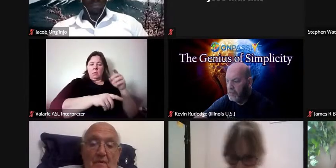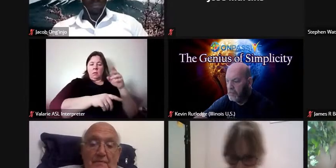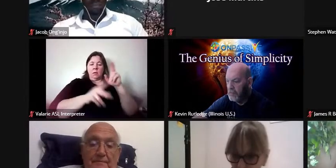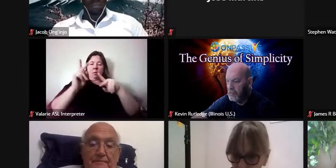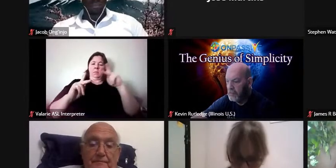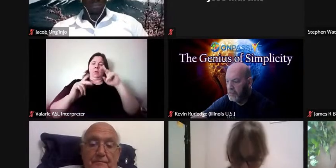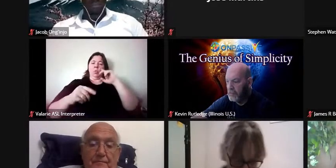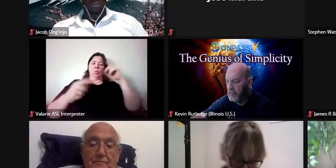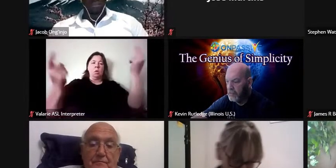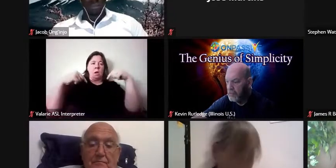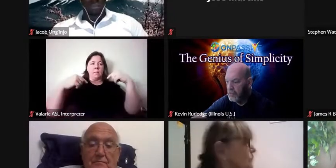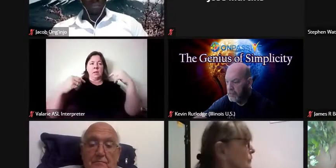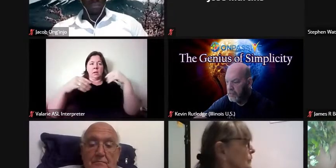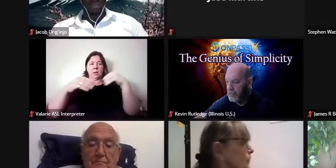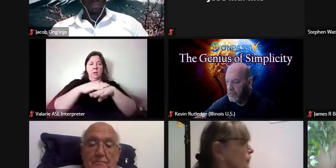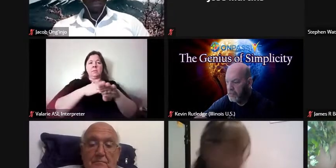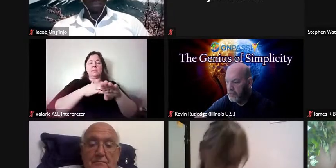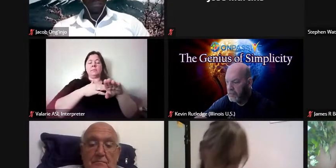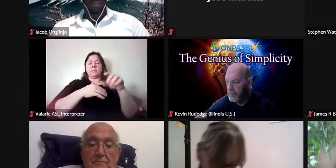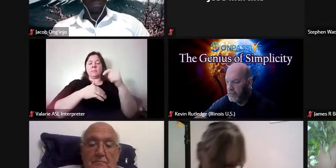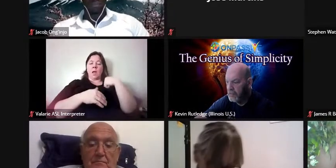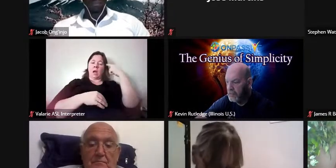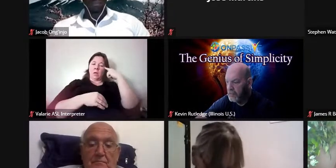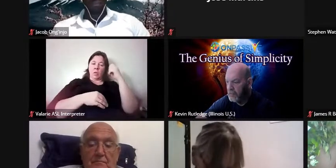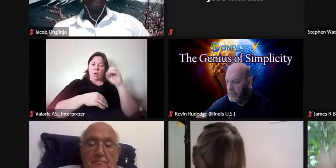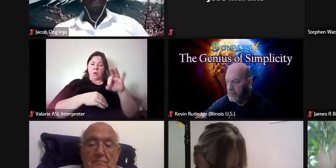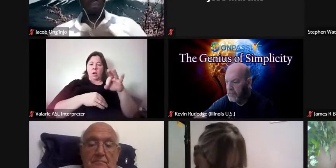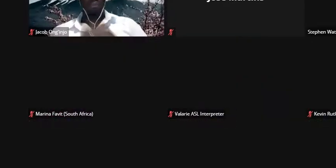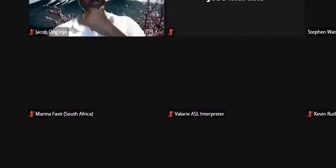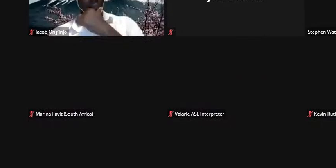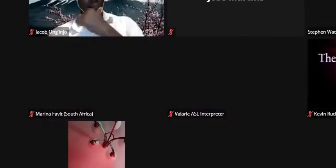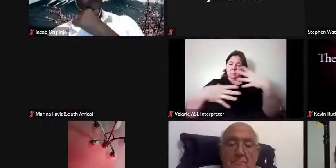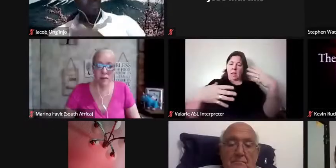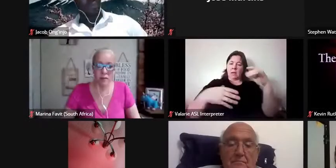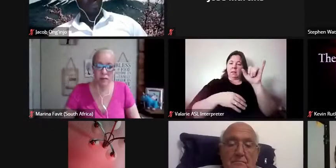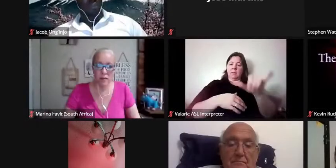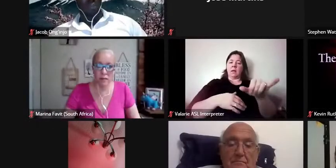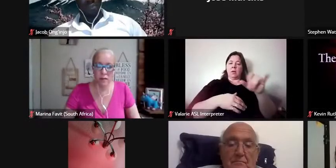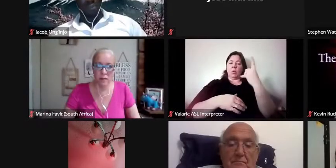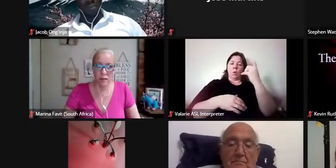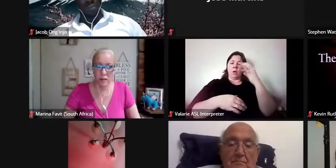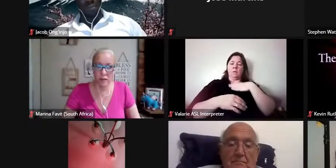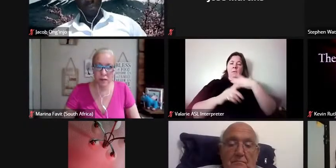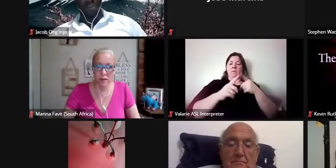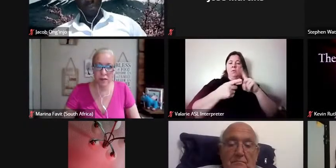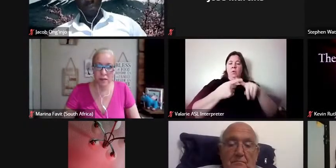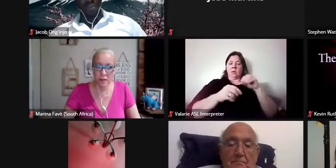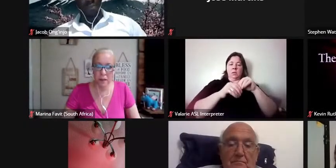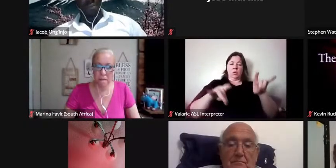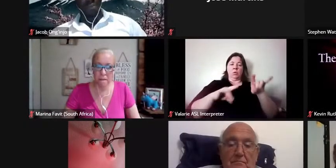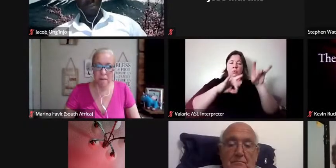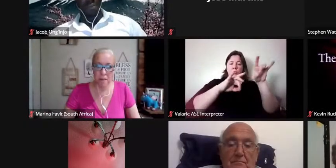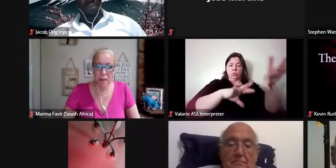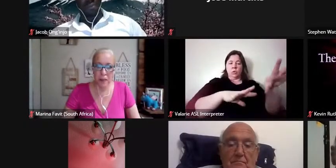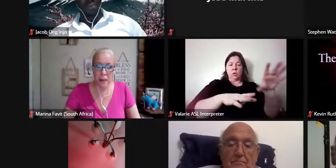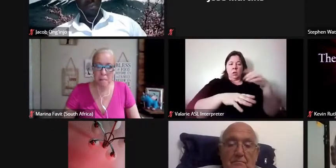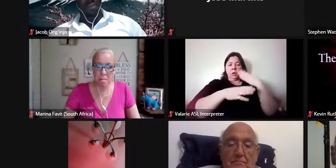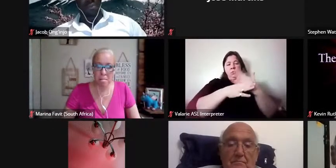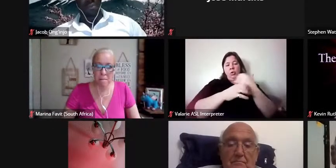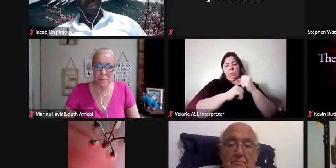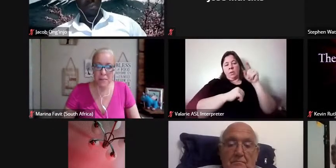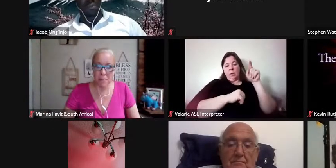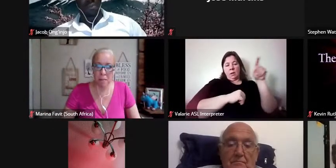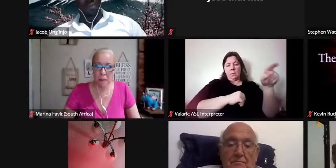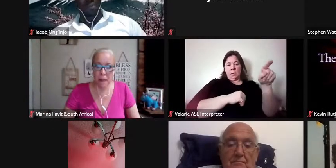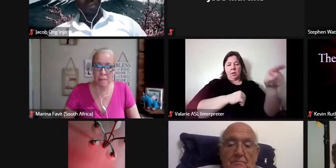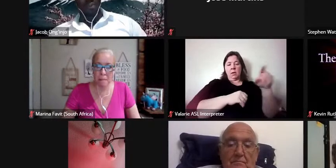people were coming. So I thought of expanding that. So one of my friend, he was in Australia. I shared with him.